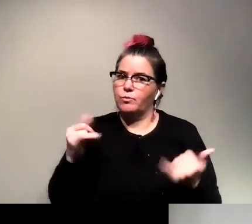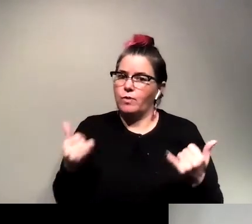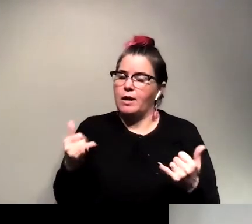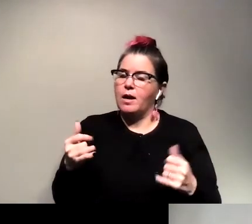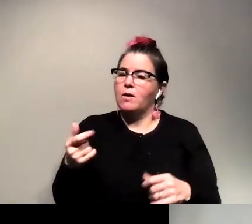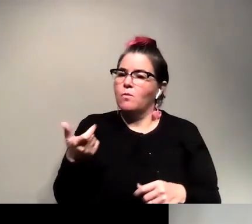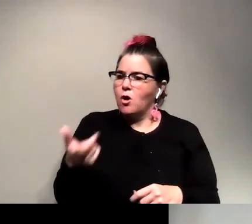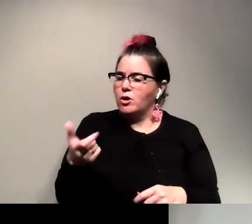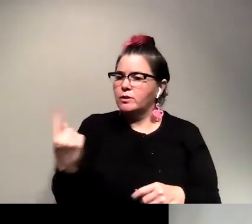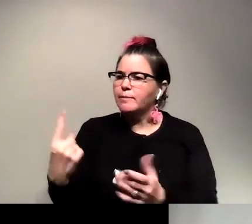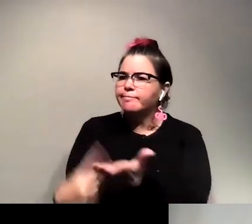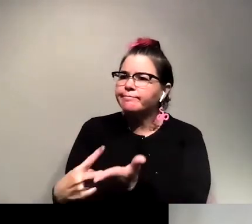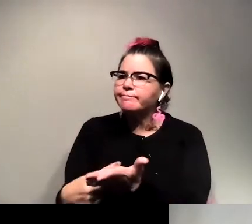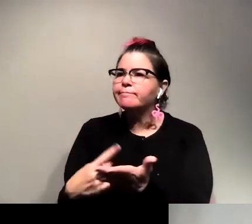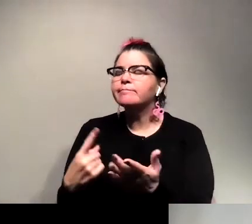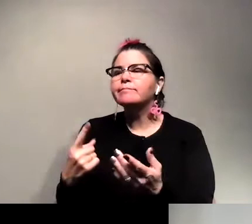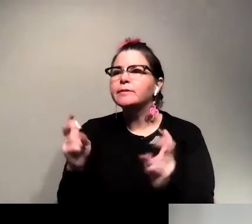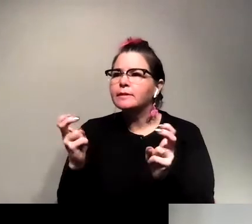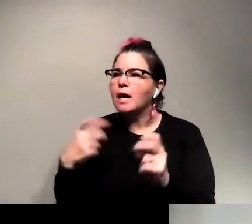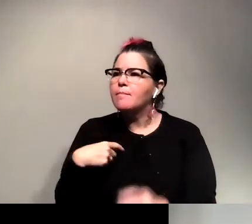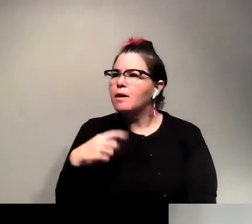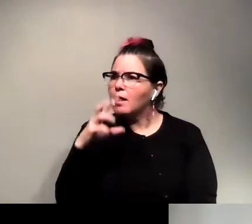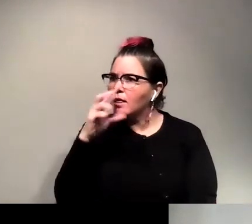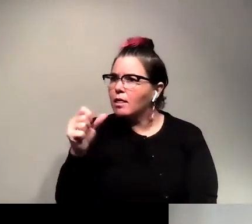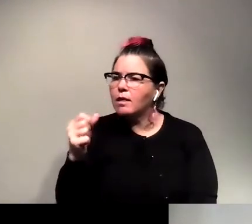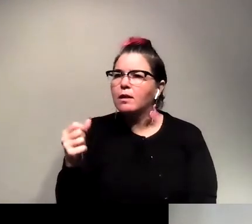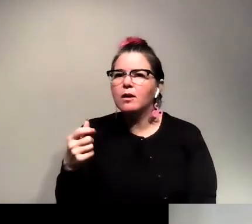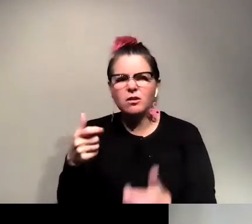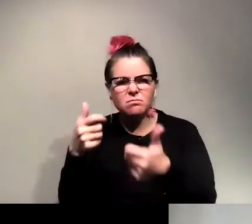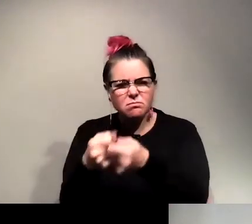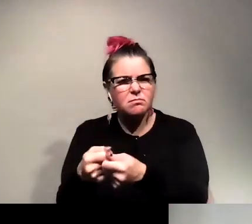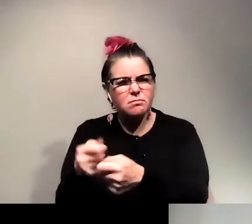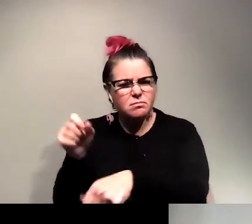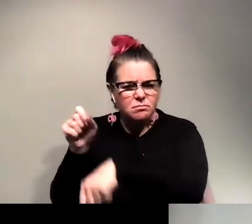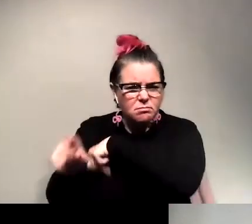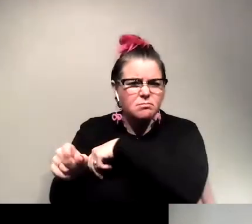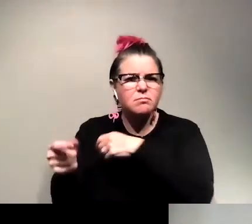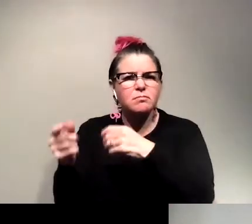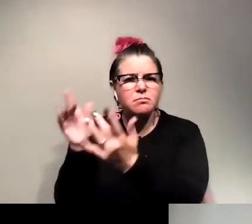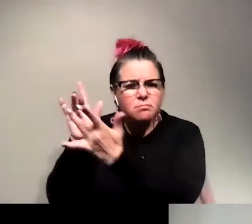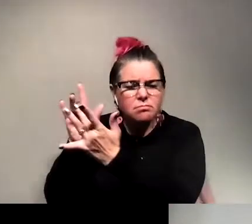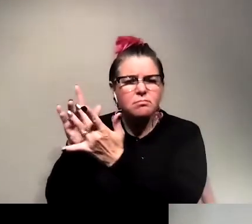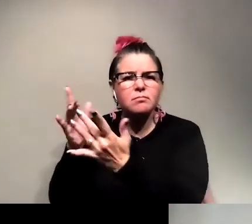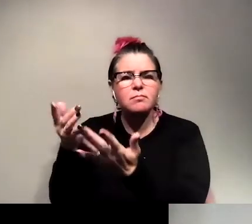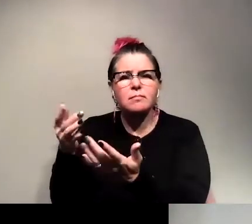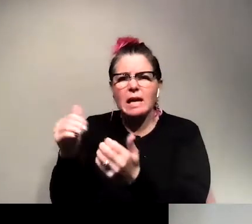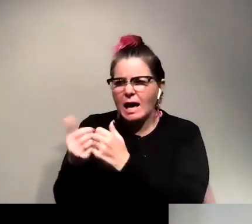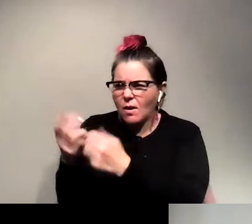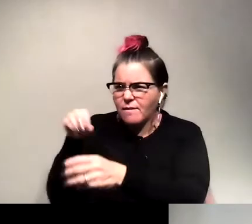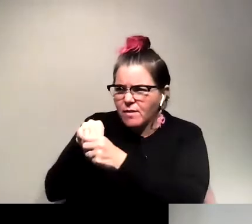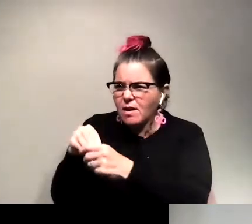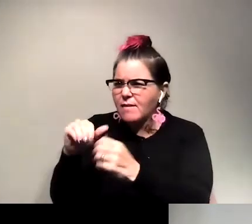video and someone's talking about a topic that you're really jazzed about, message that person, reach out to them, talk to them about like how they got to where they